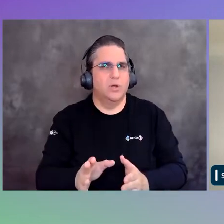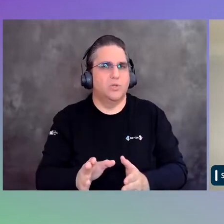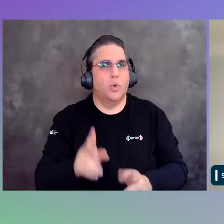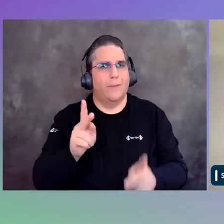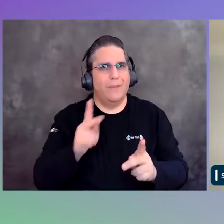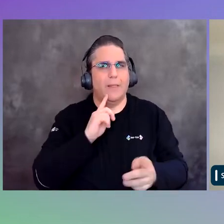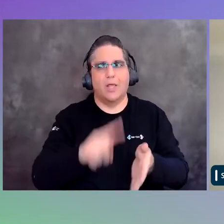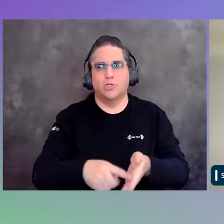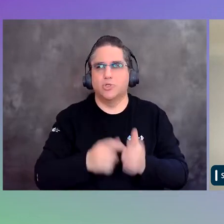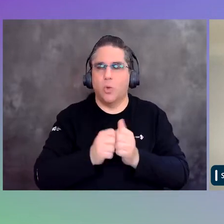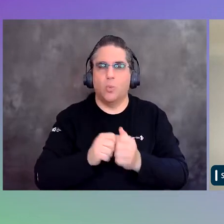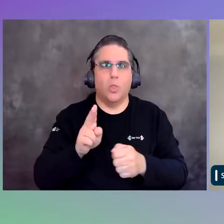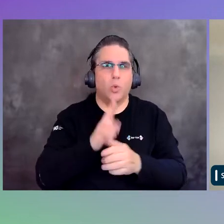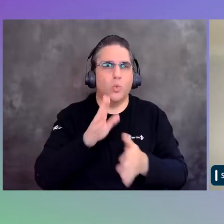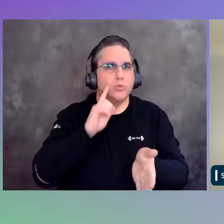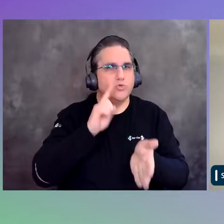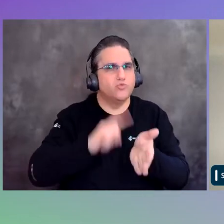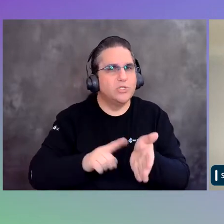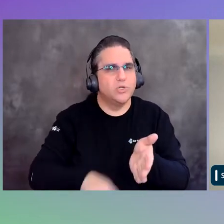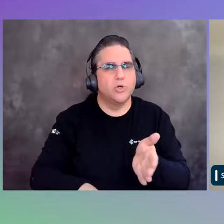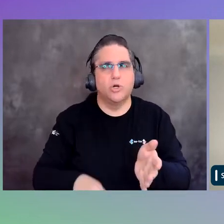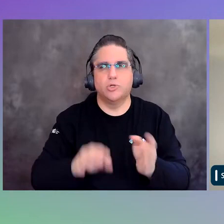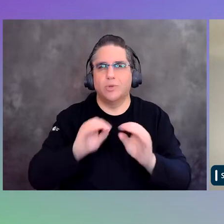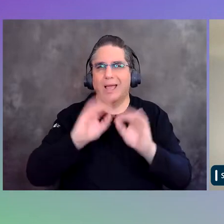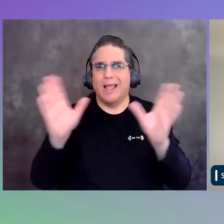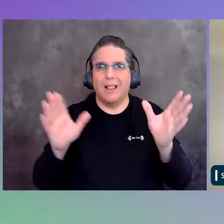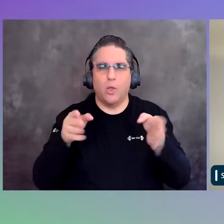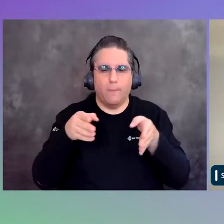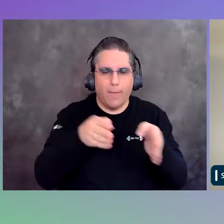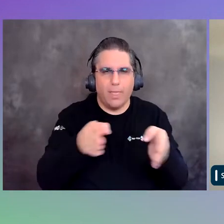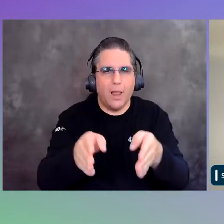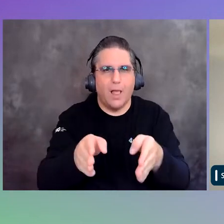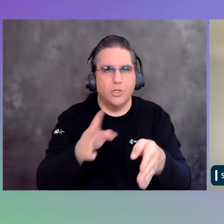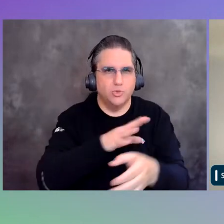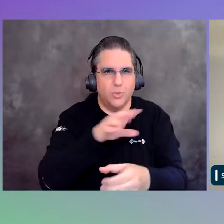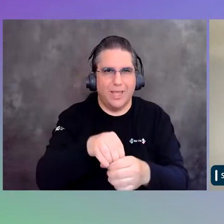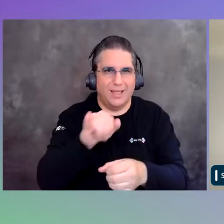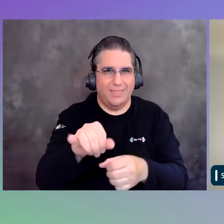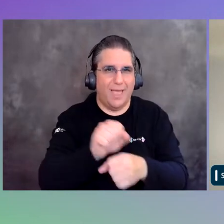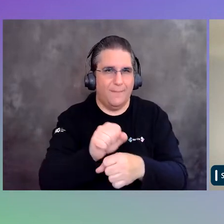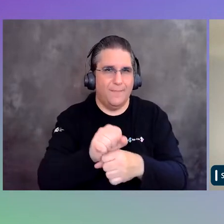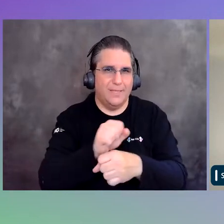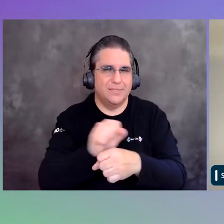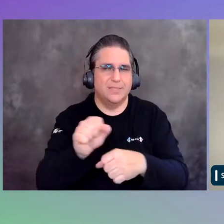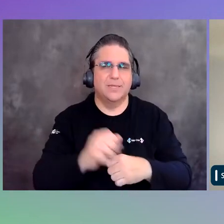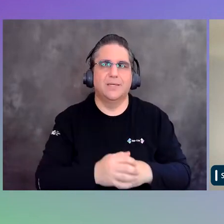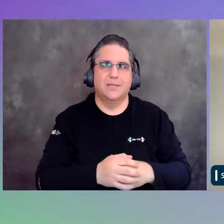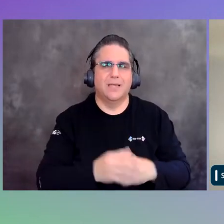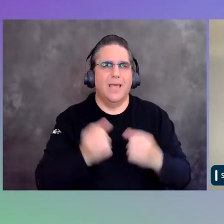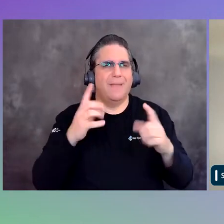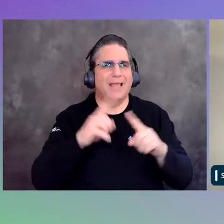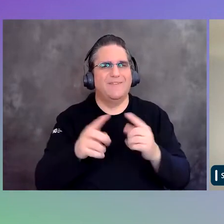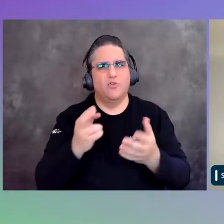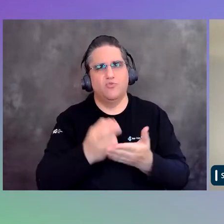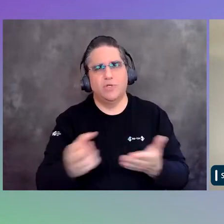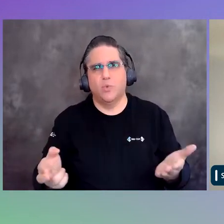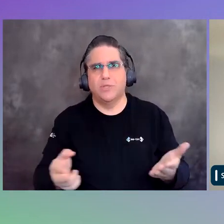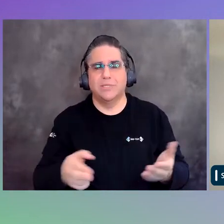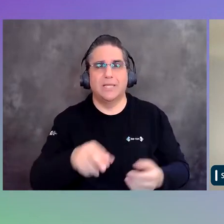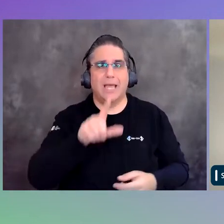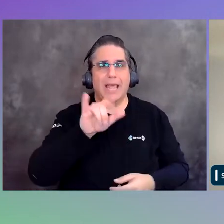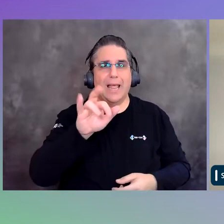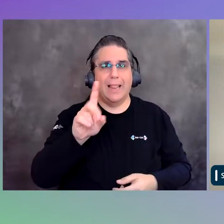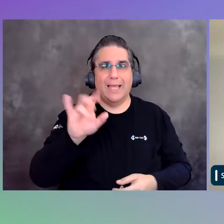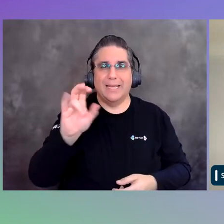research, right? Clear methodologies you can use to get in there. There's loads of great resources like LinkedIn Learning, have a look at